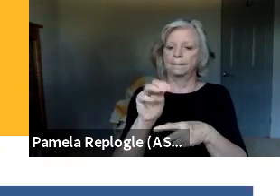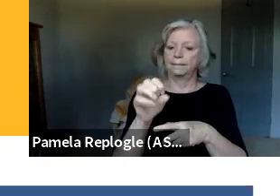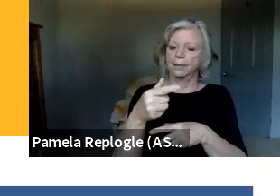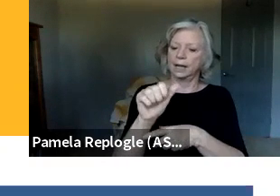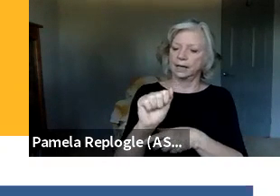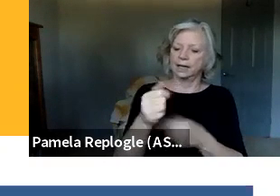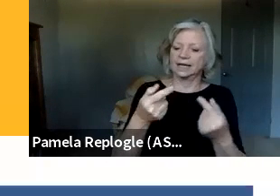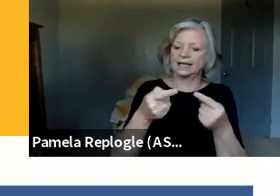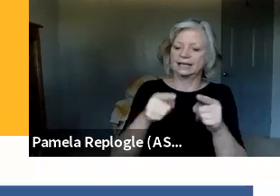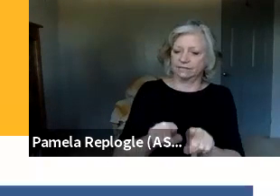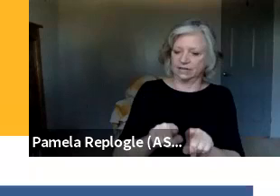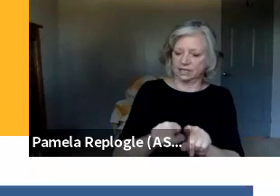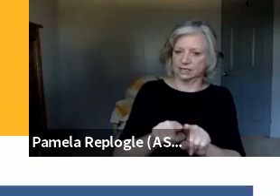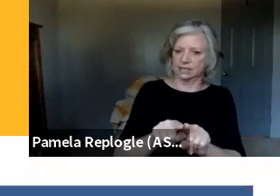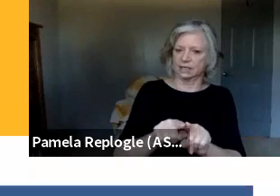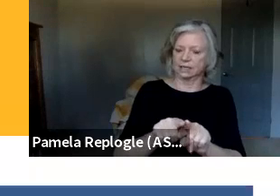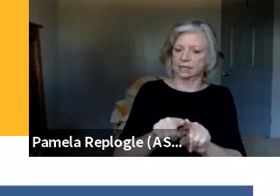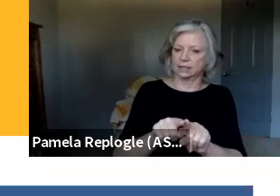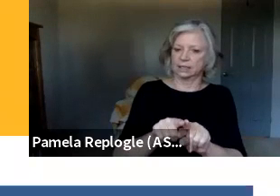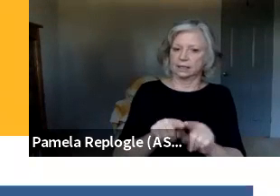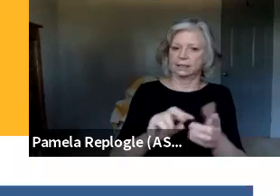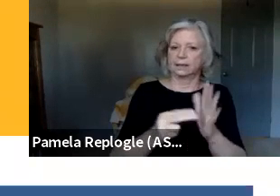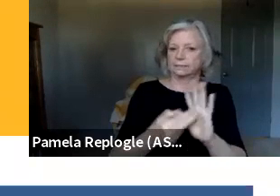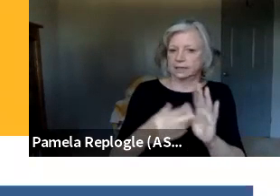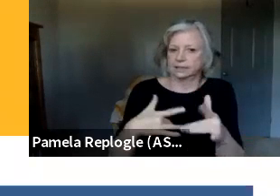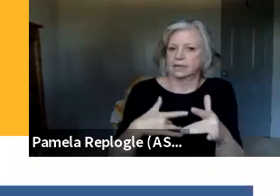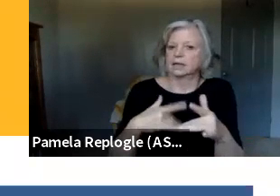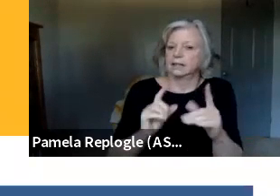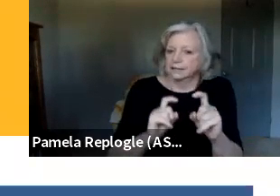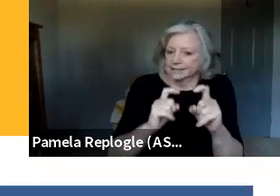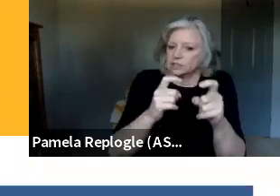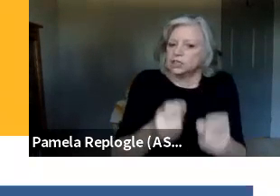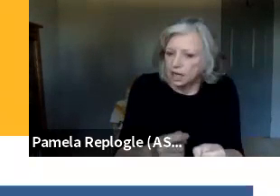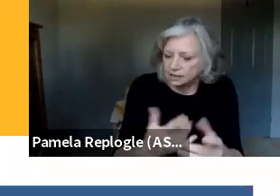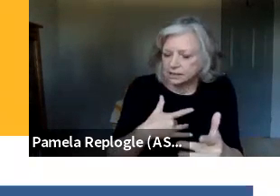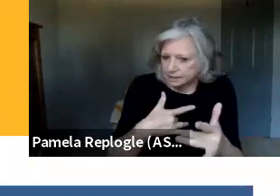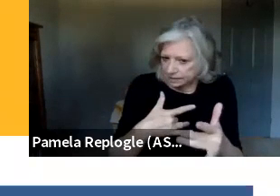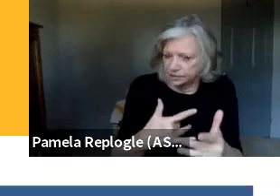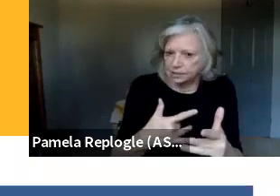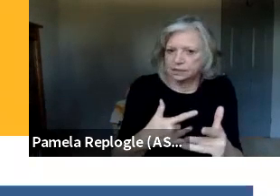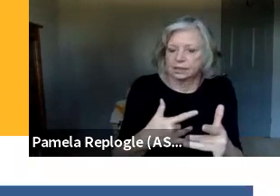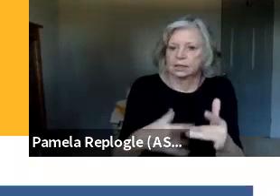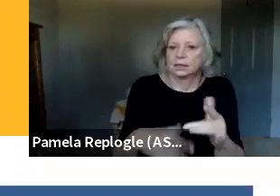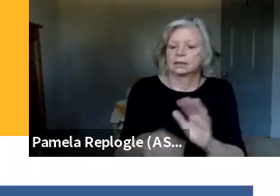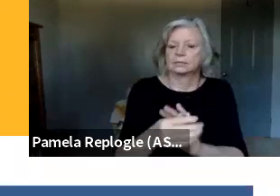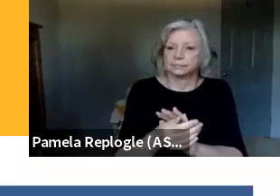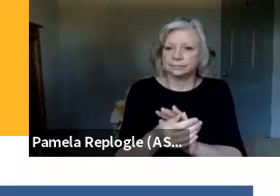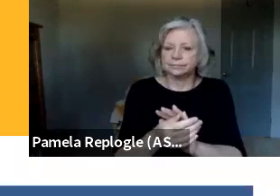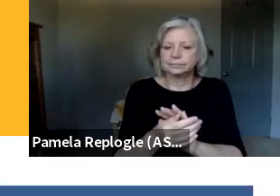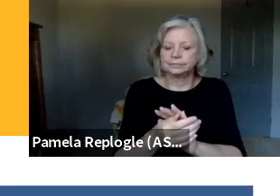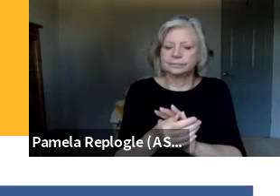It is recommended that verification of vaccine status or negative testing